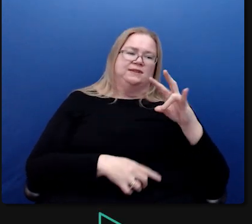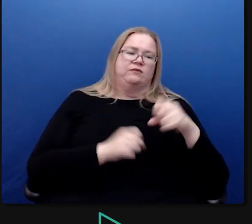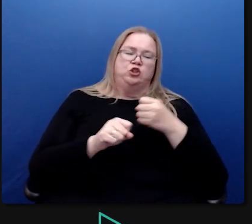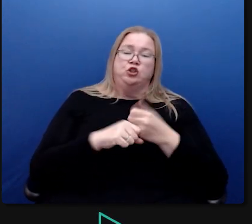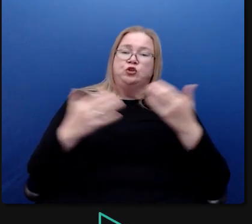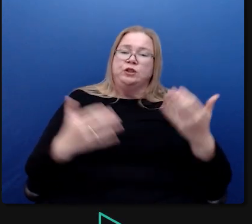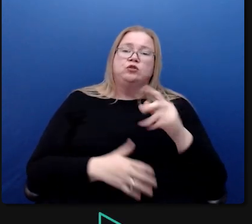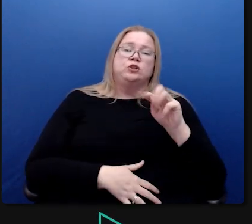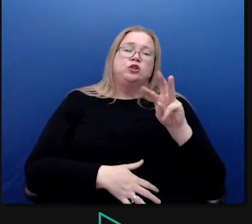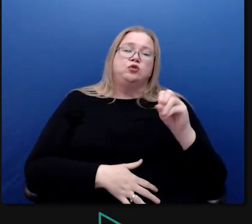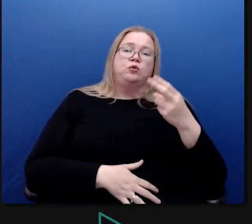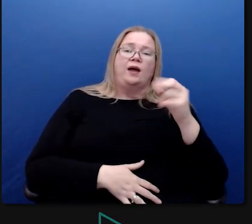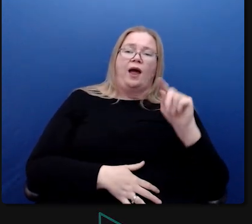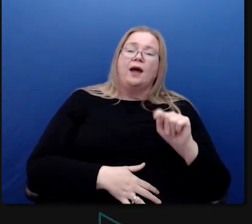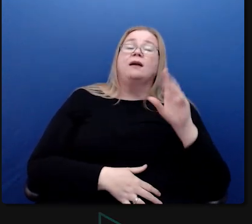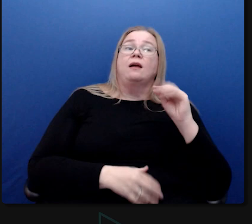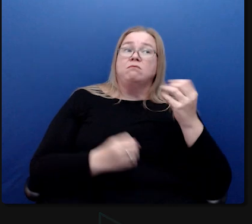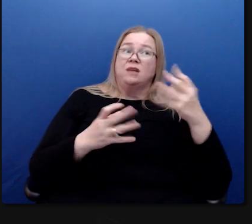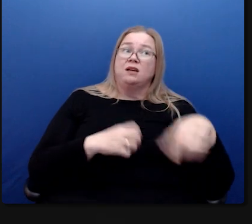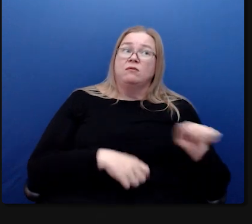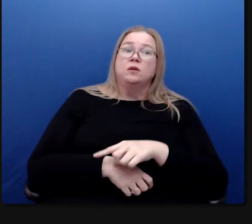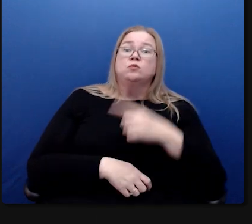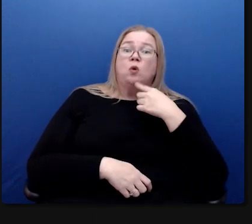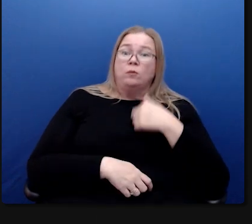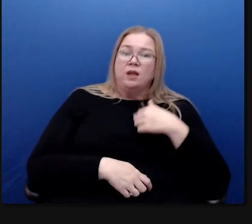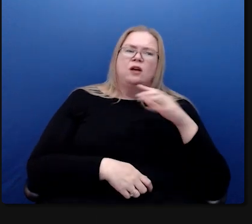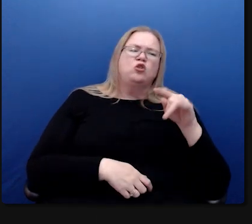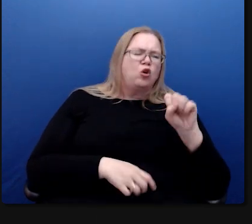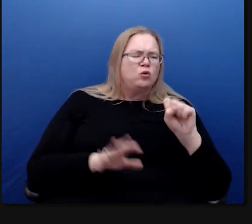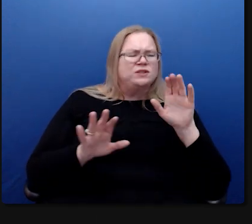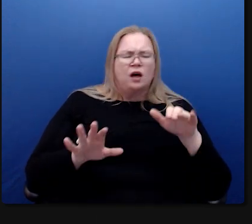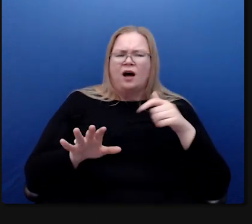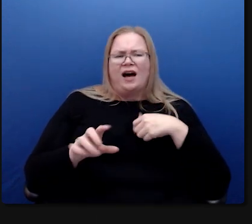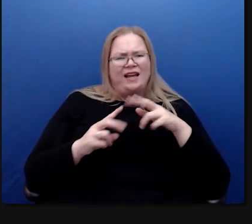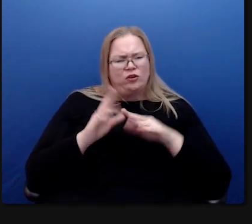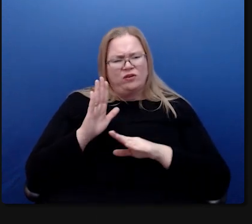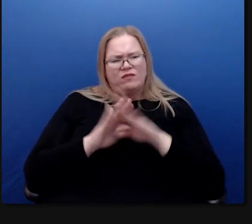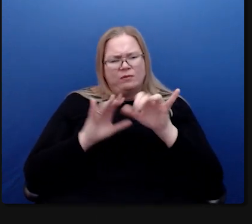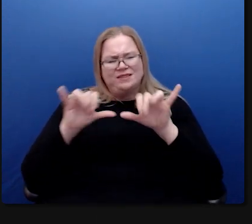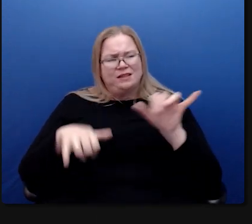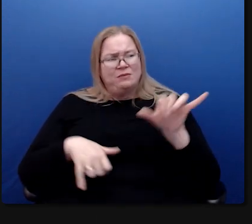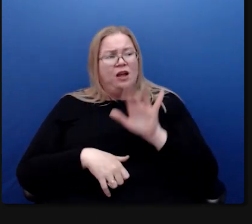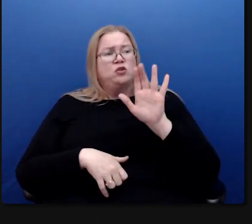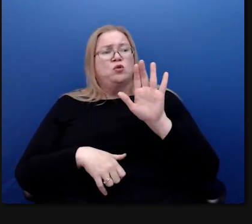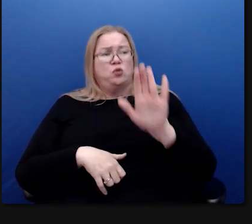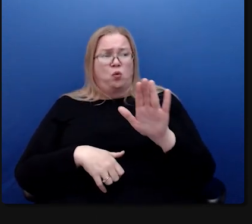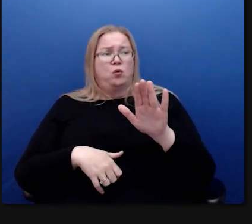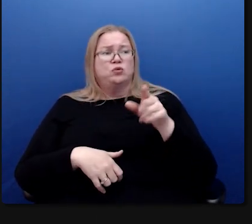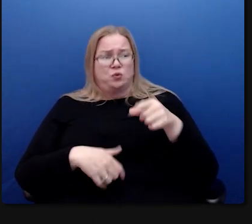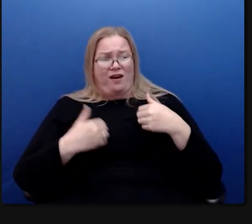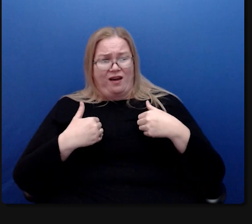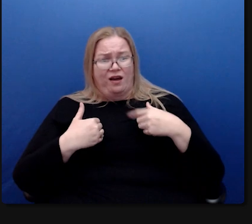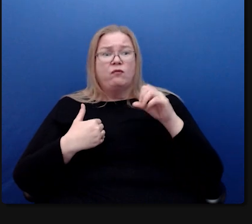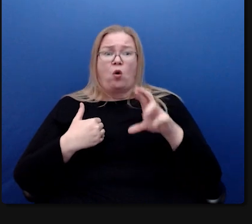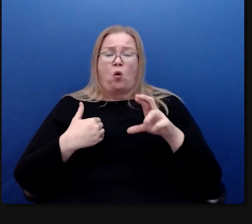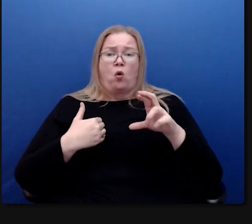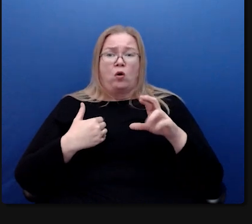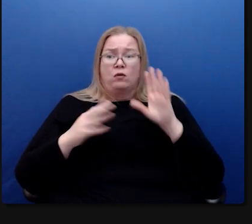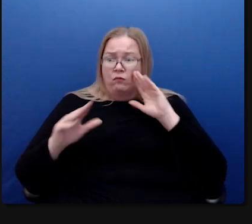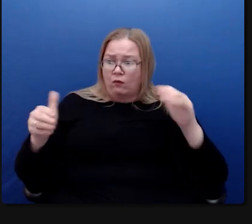Community Sift in place, you are potentially increasing your retention up to 28% or even more depending on the